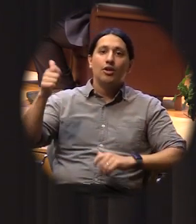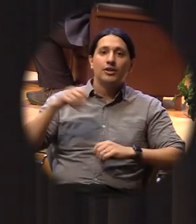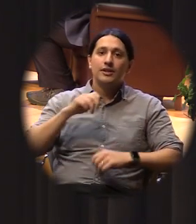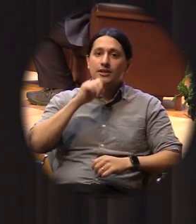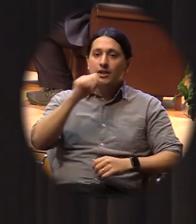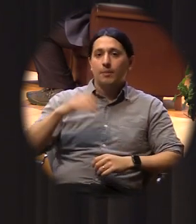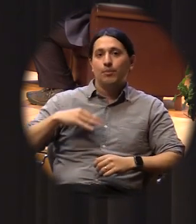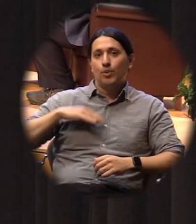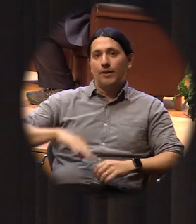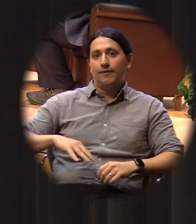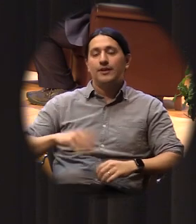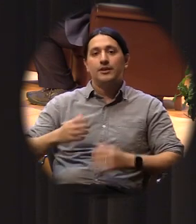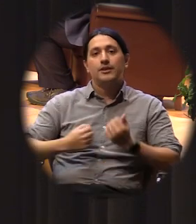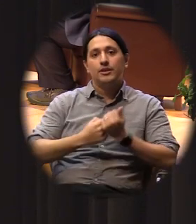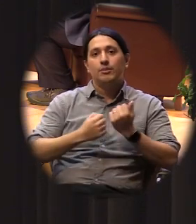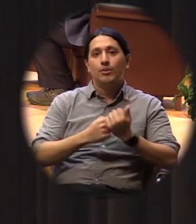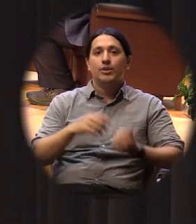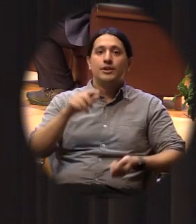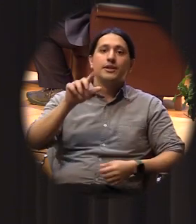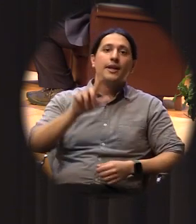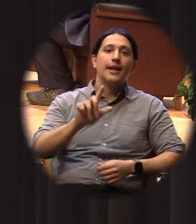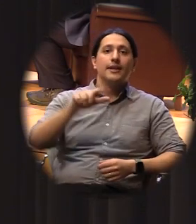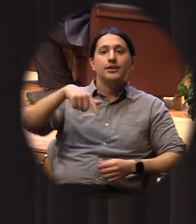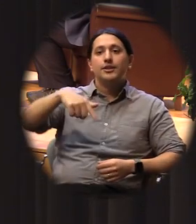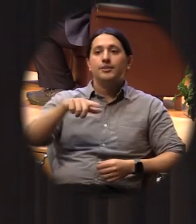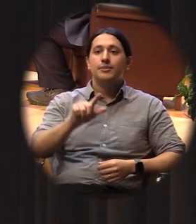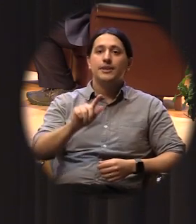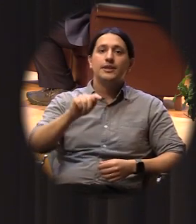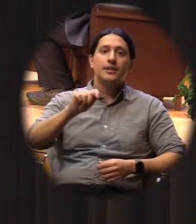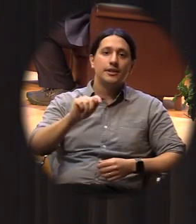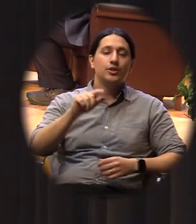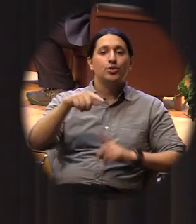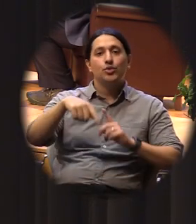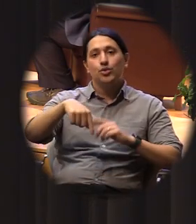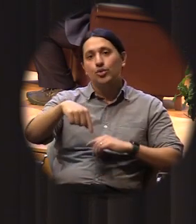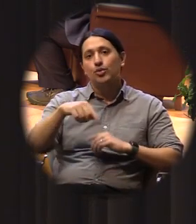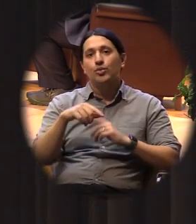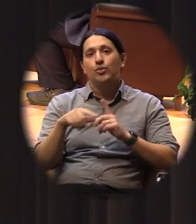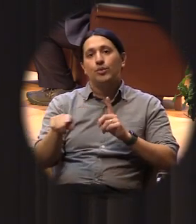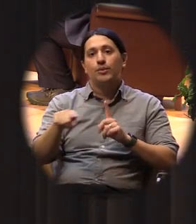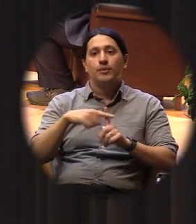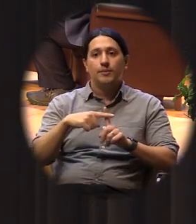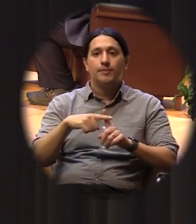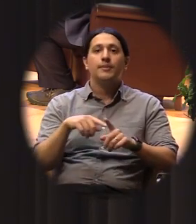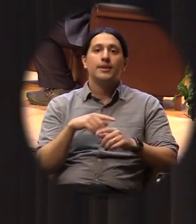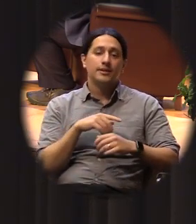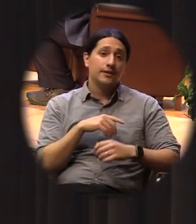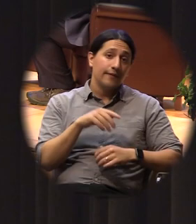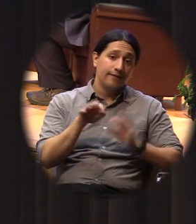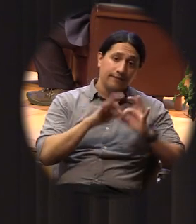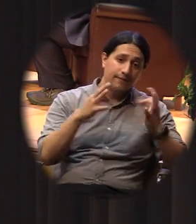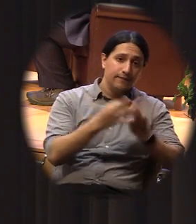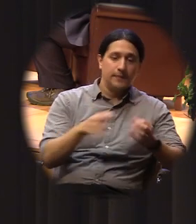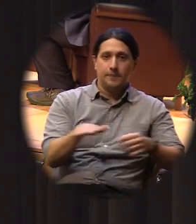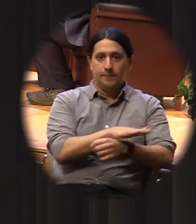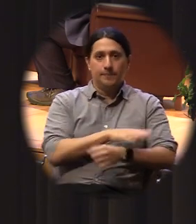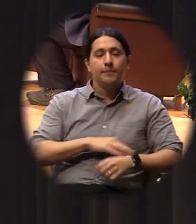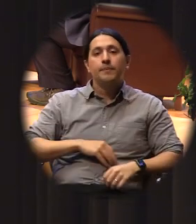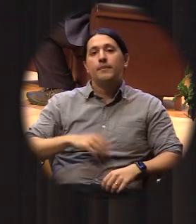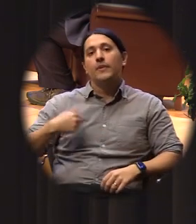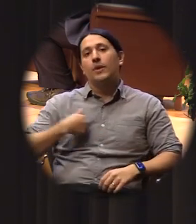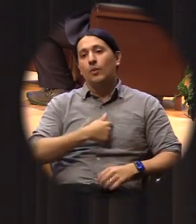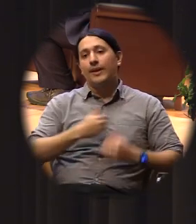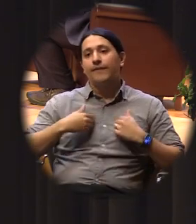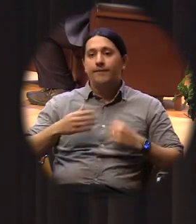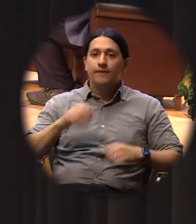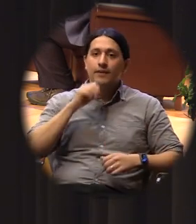plus Christians, as well as their parents, families, and allies. We are a remote organization, so we have a nonprofit and